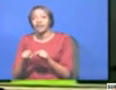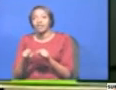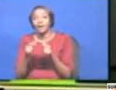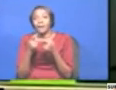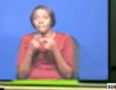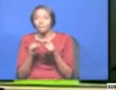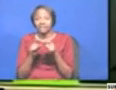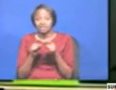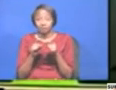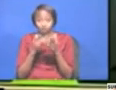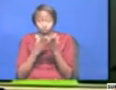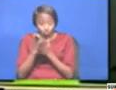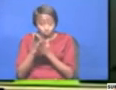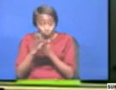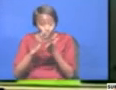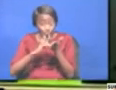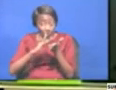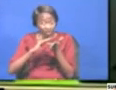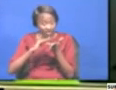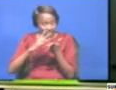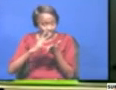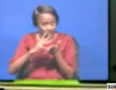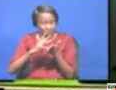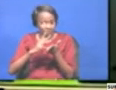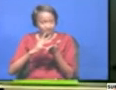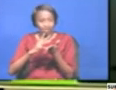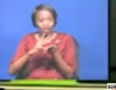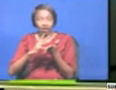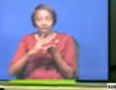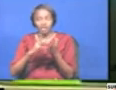transmitted, the voter turnout is